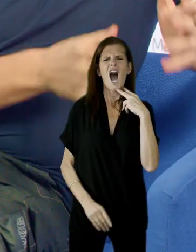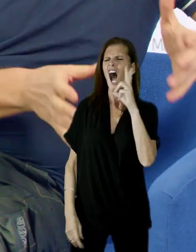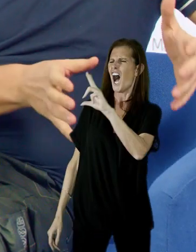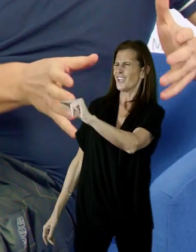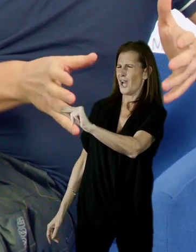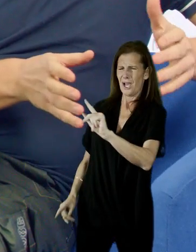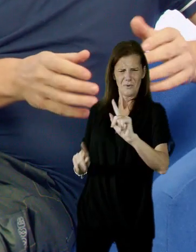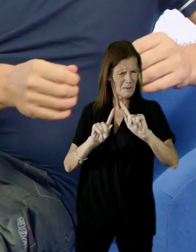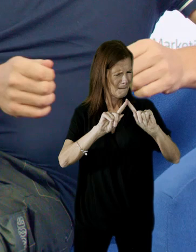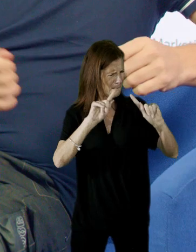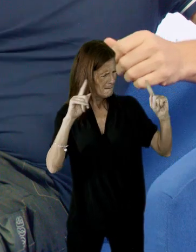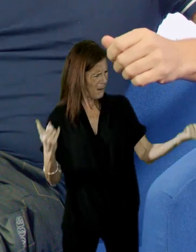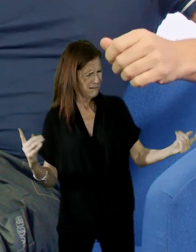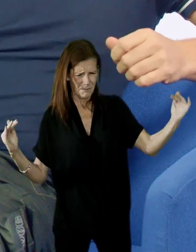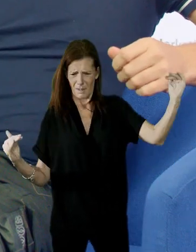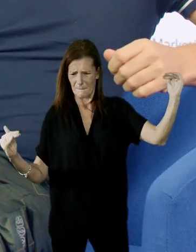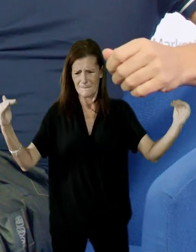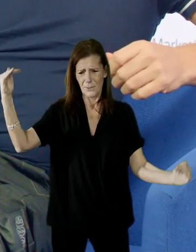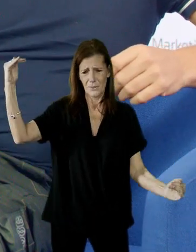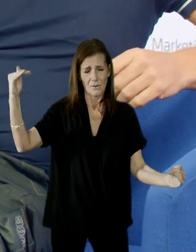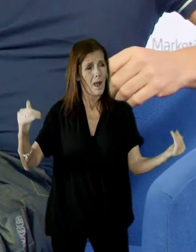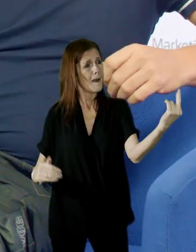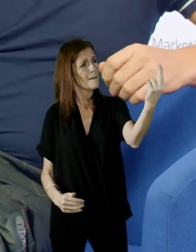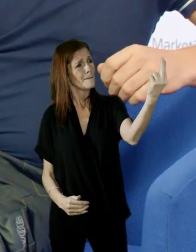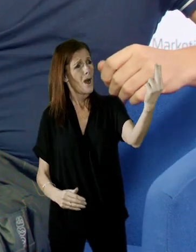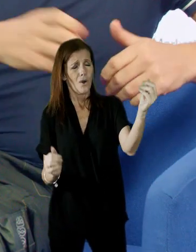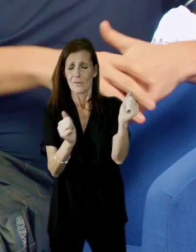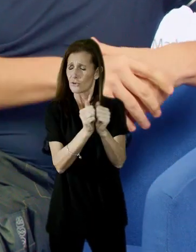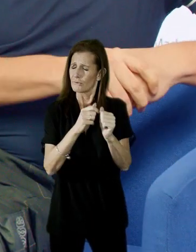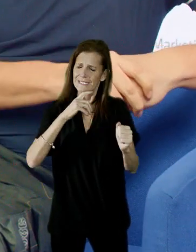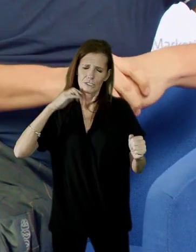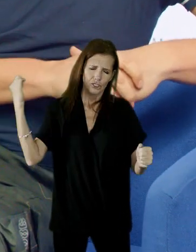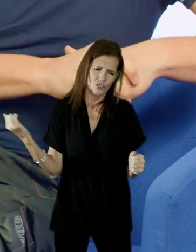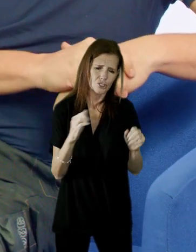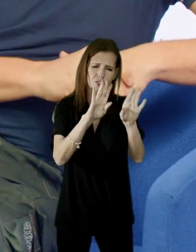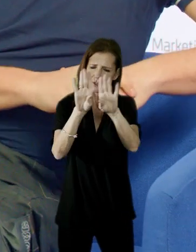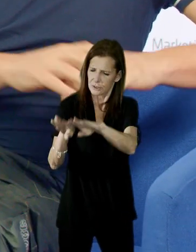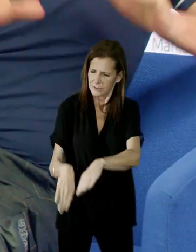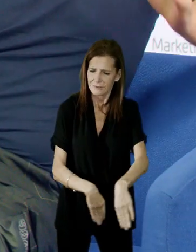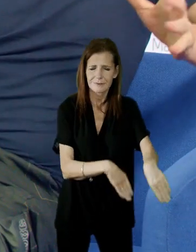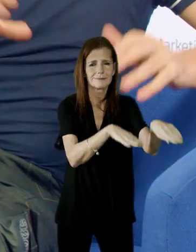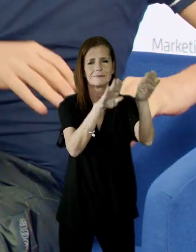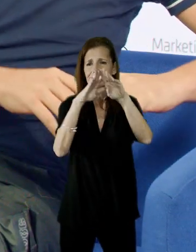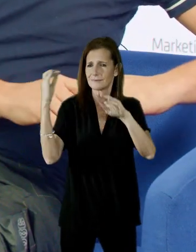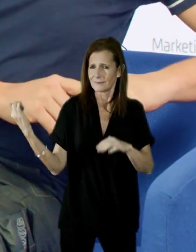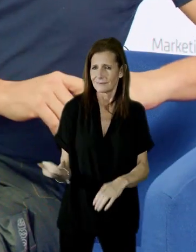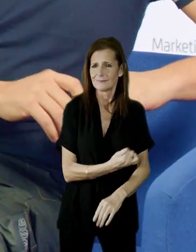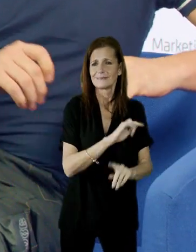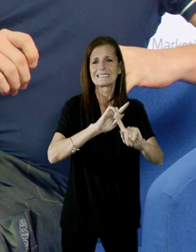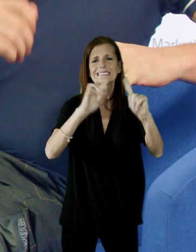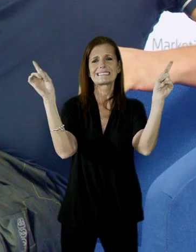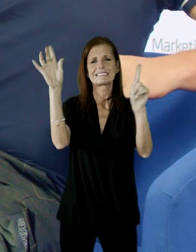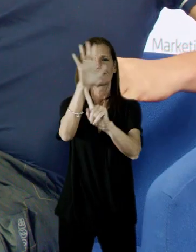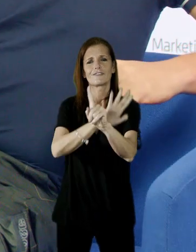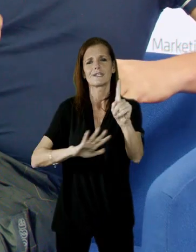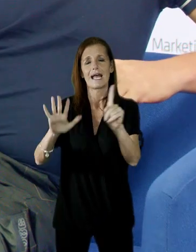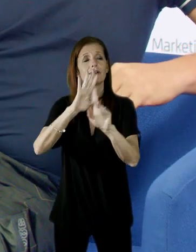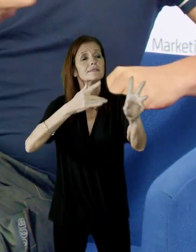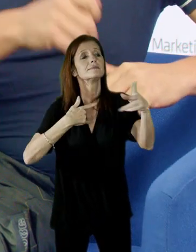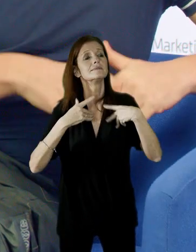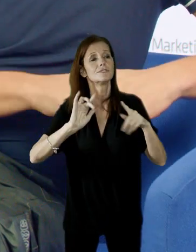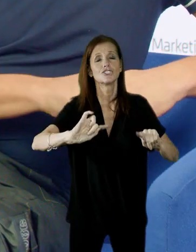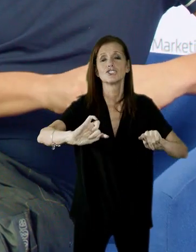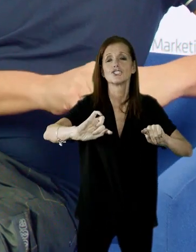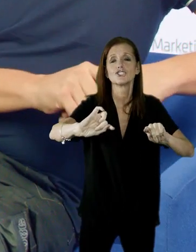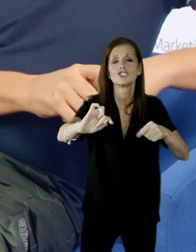could have against it. And both guys agree that it should be rolled out on a national scheme in lots of different areas. Now, I've